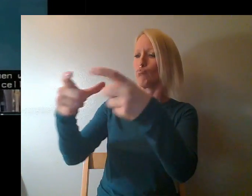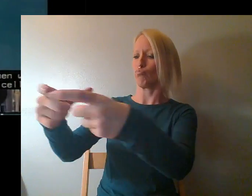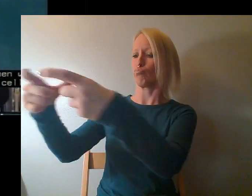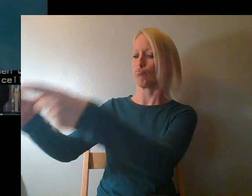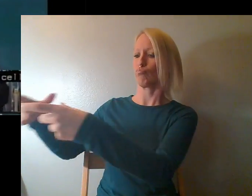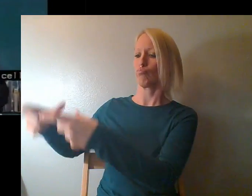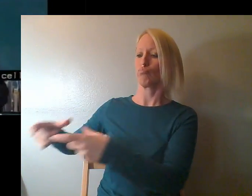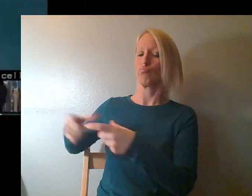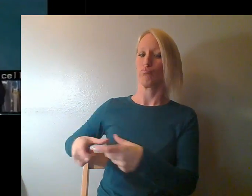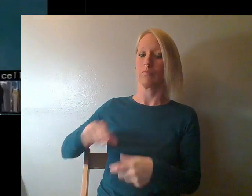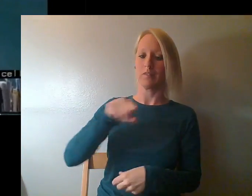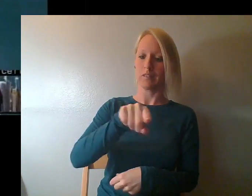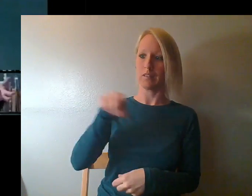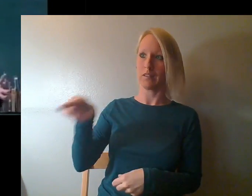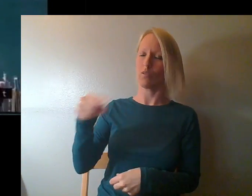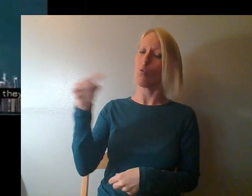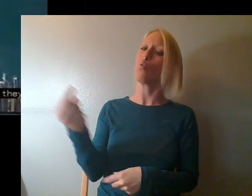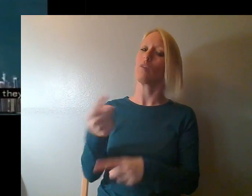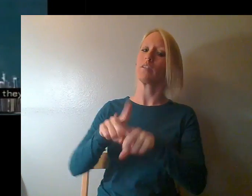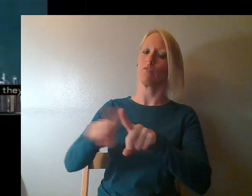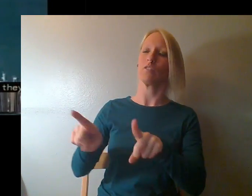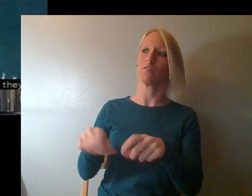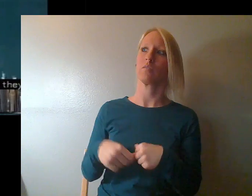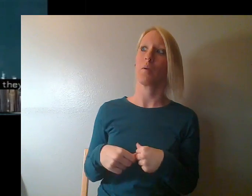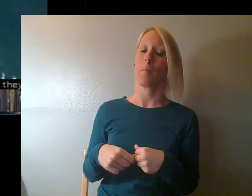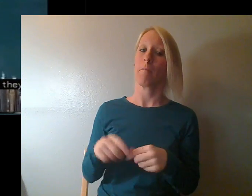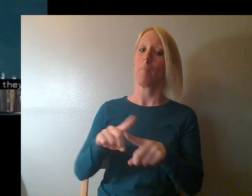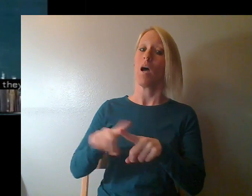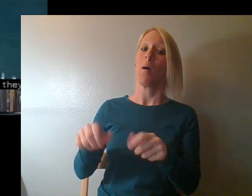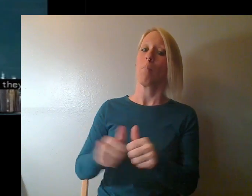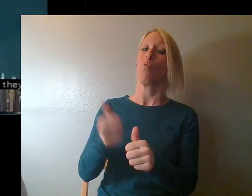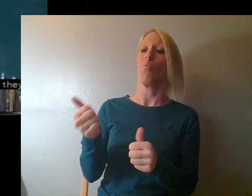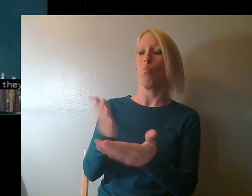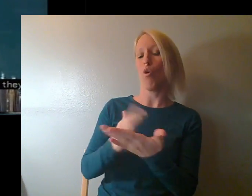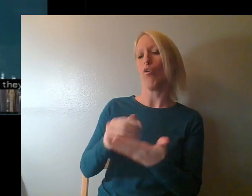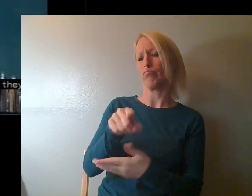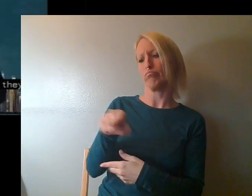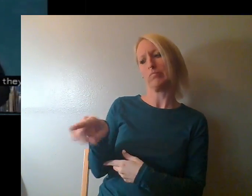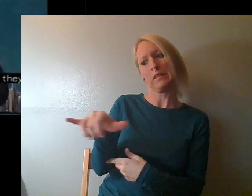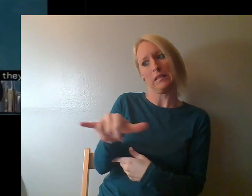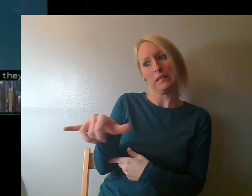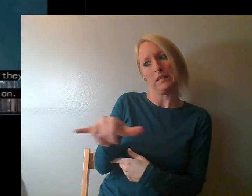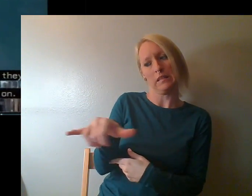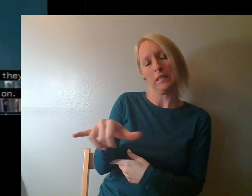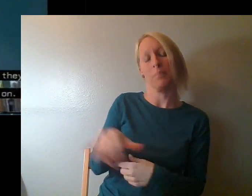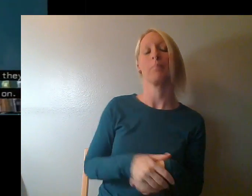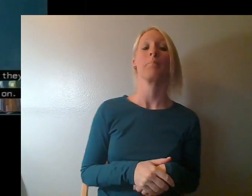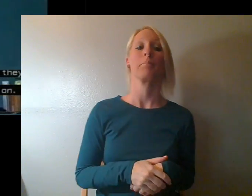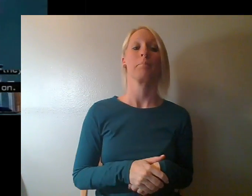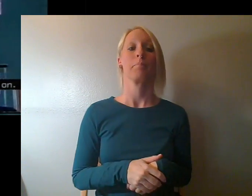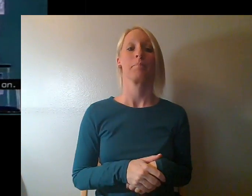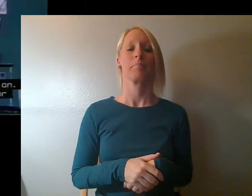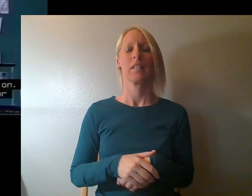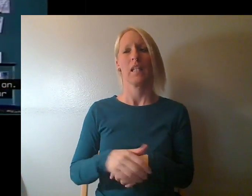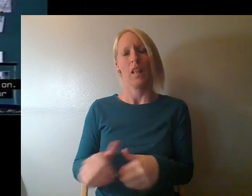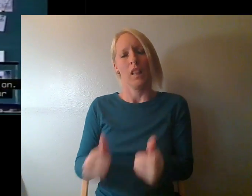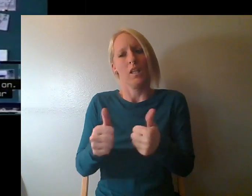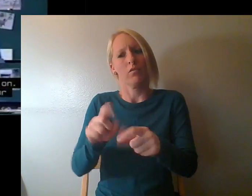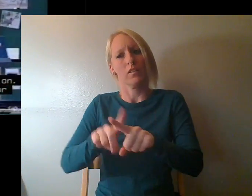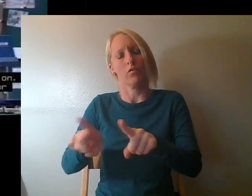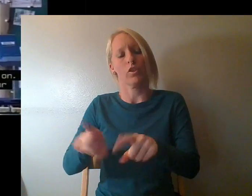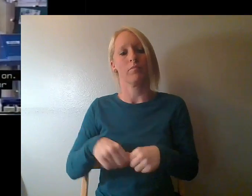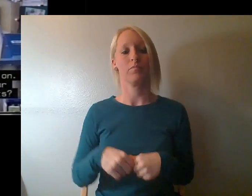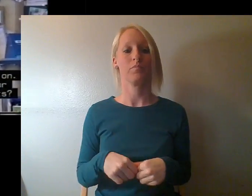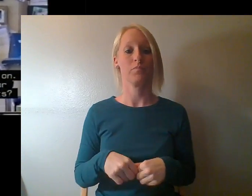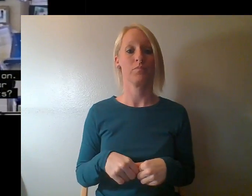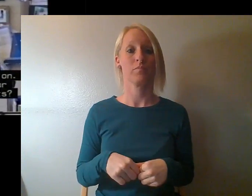only difference between them. But yes, for the most part, they're very similar. All right, but let's go back to the question: the raw materials needed for